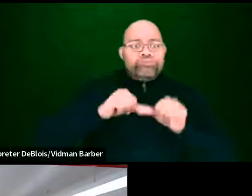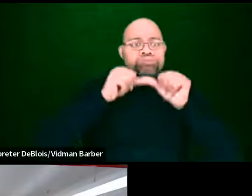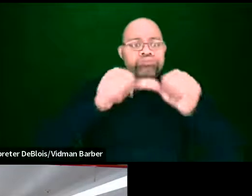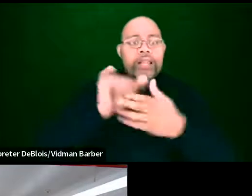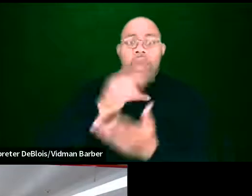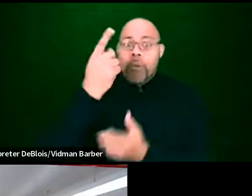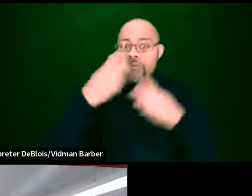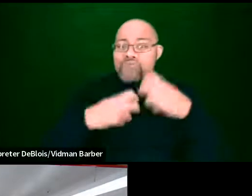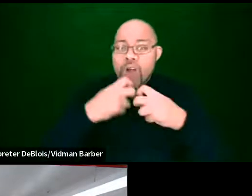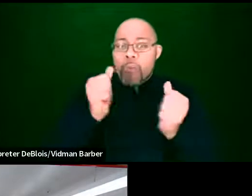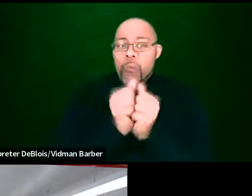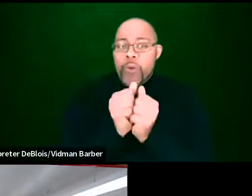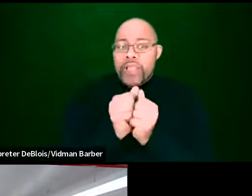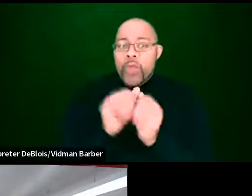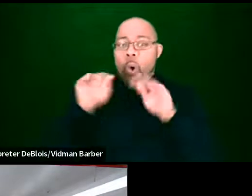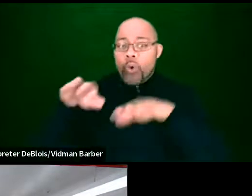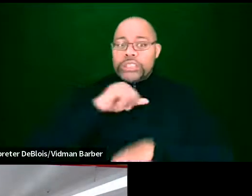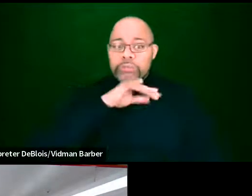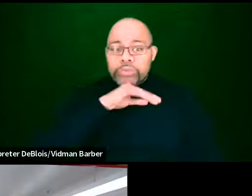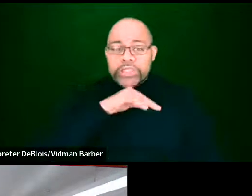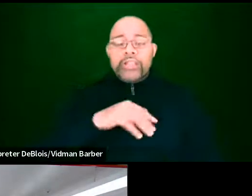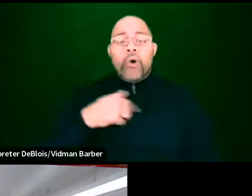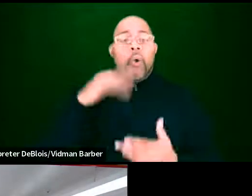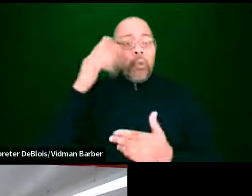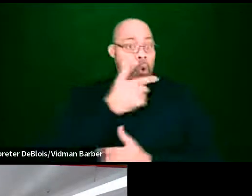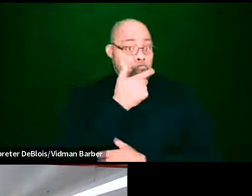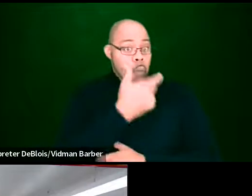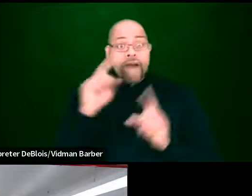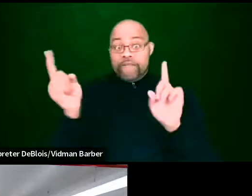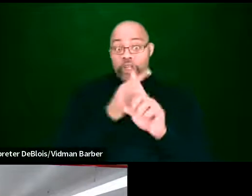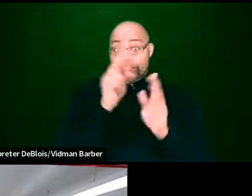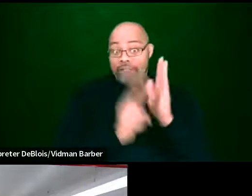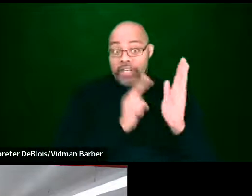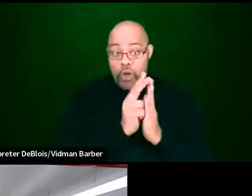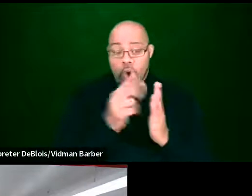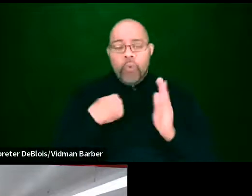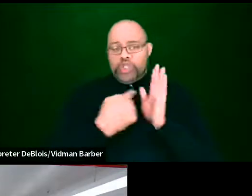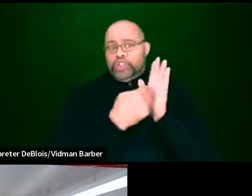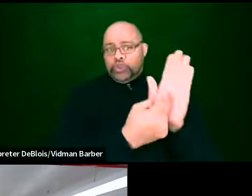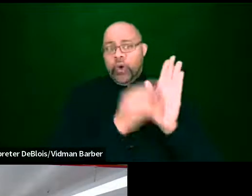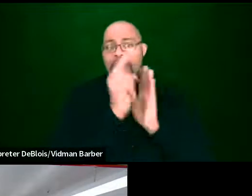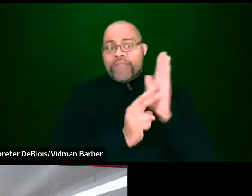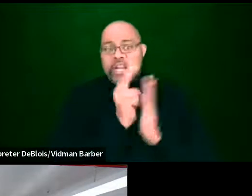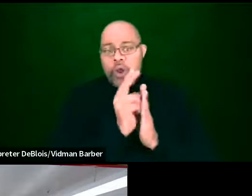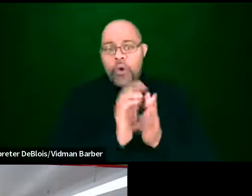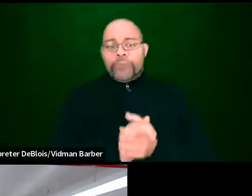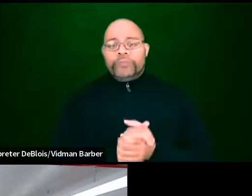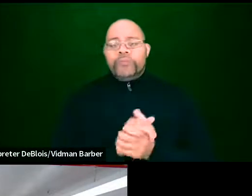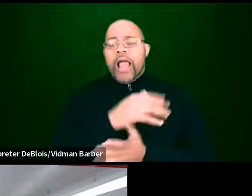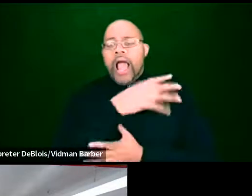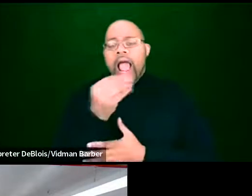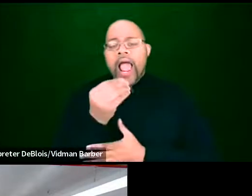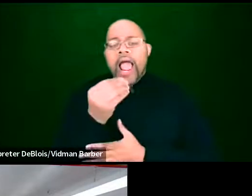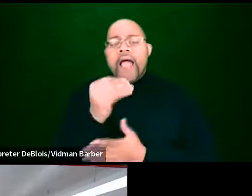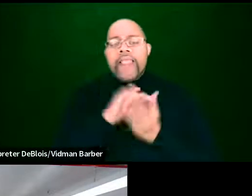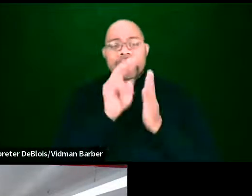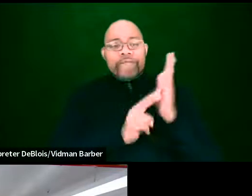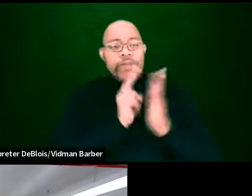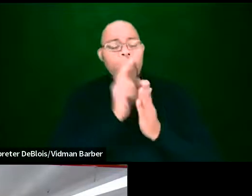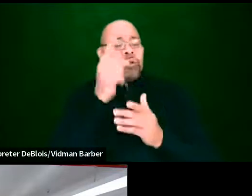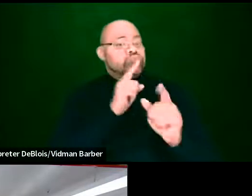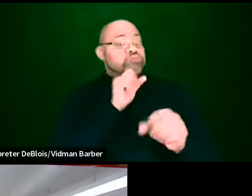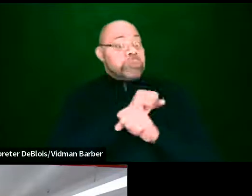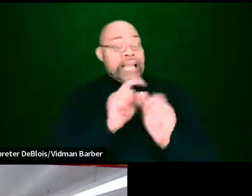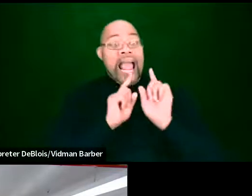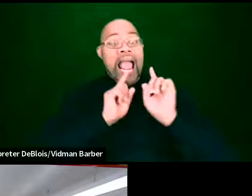the problems with marine debris. So we're going to watch our first video. I'm going to show you a video. And that video is going to literally answer